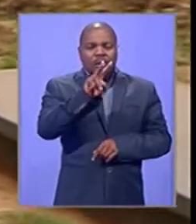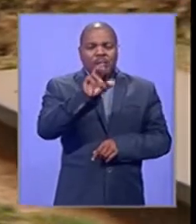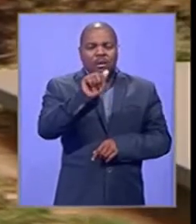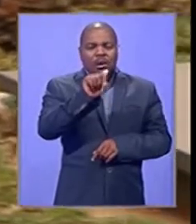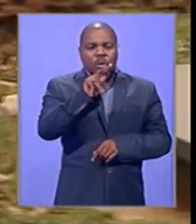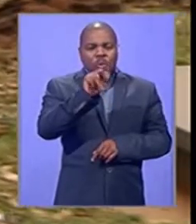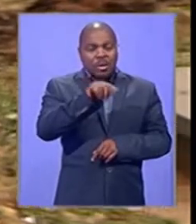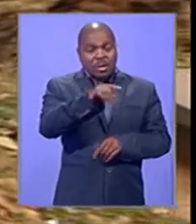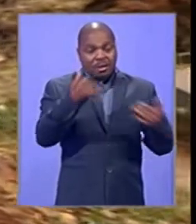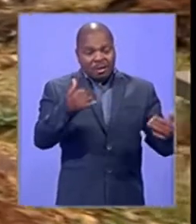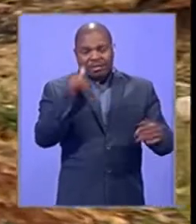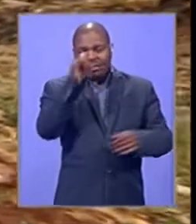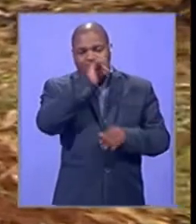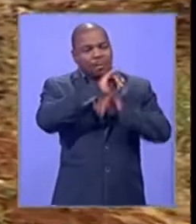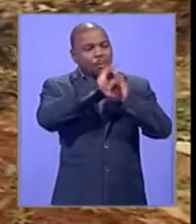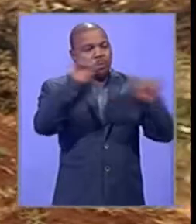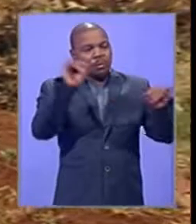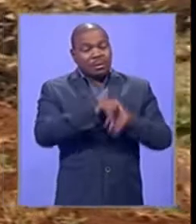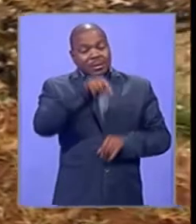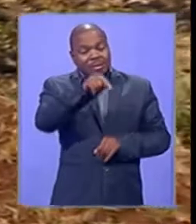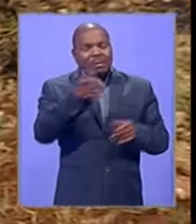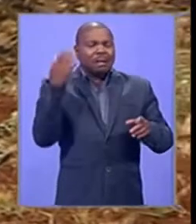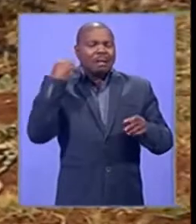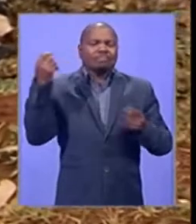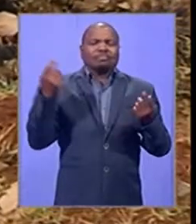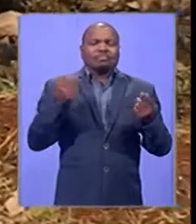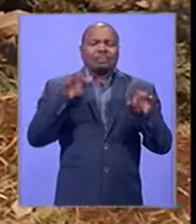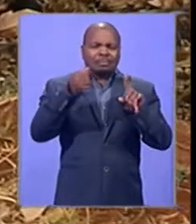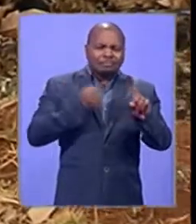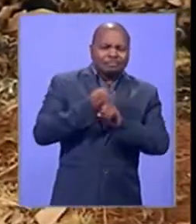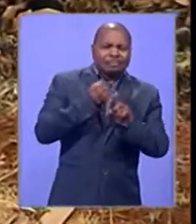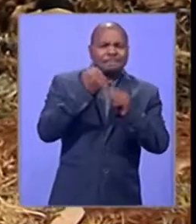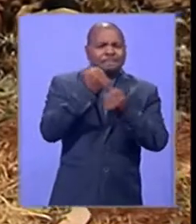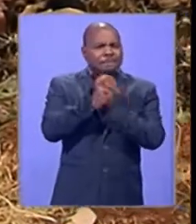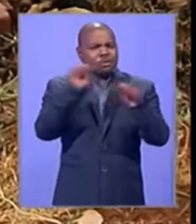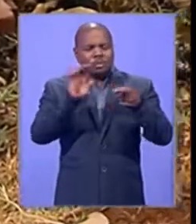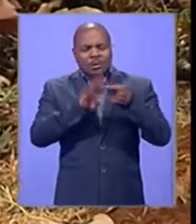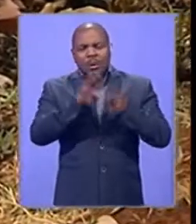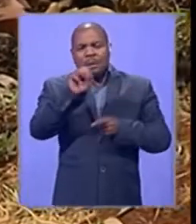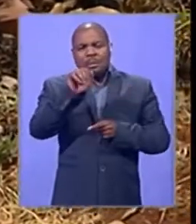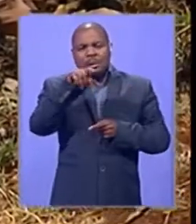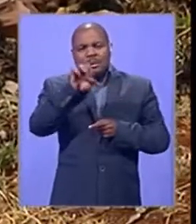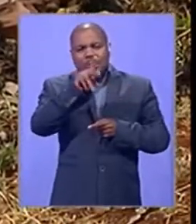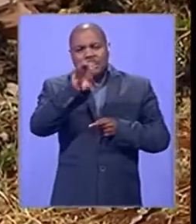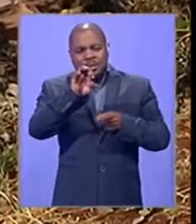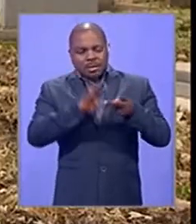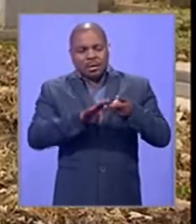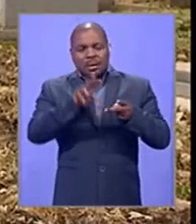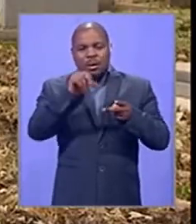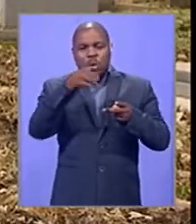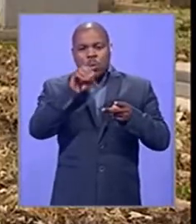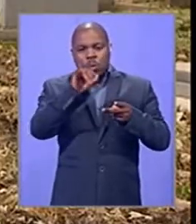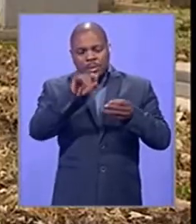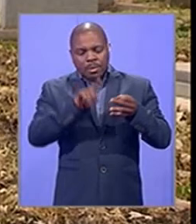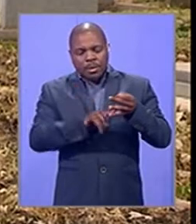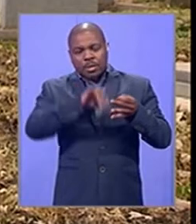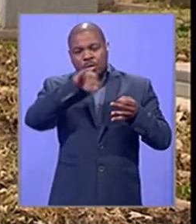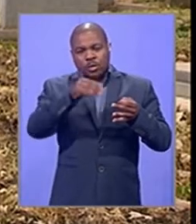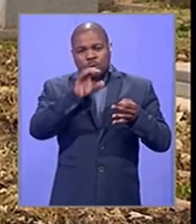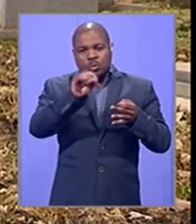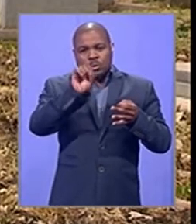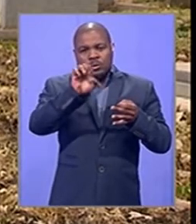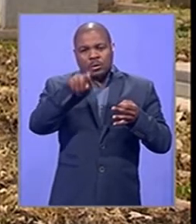bosenyi mabitleng ao go robetše bagale ba go lwela tokologo bjalo ka Charlotte Maqeke, Lilian Ngoyi, Helen